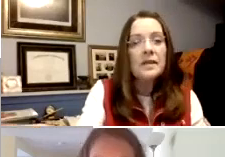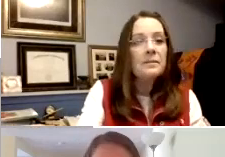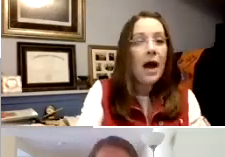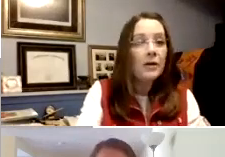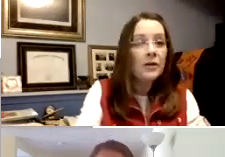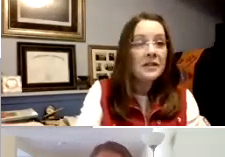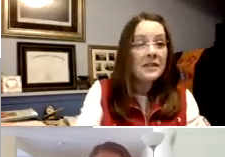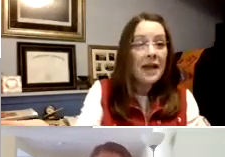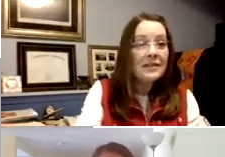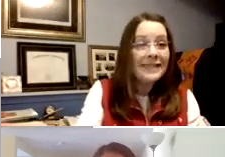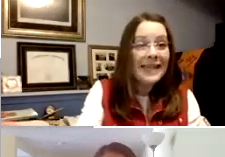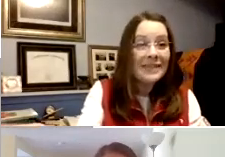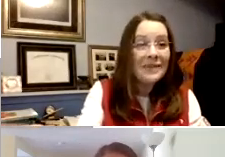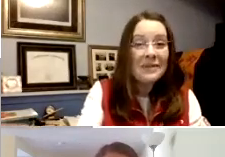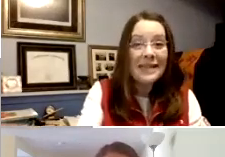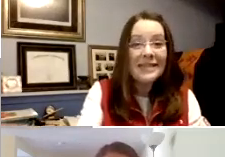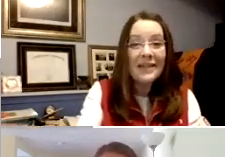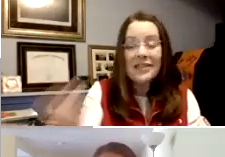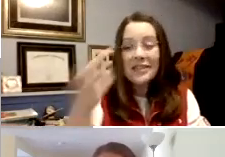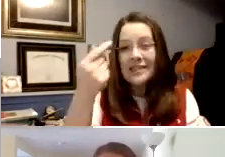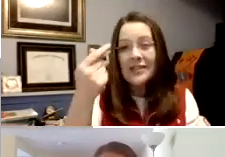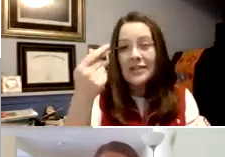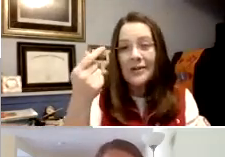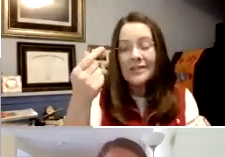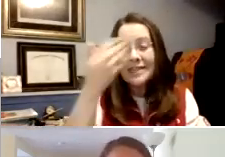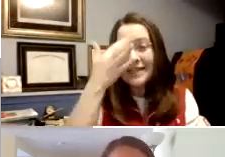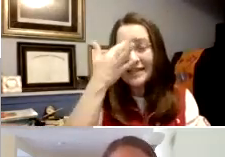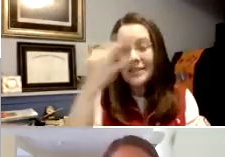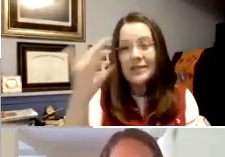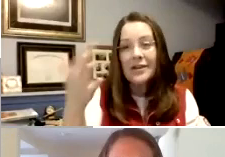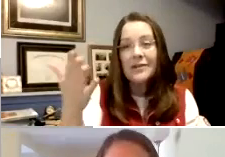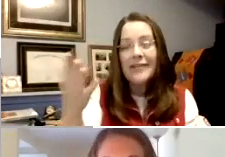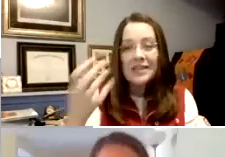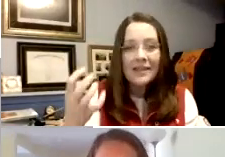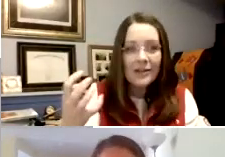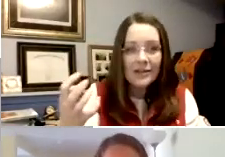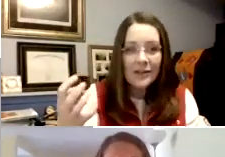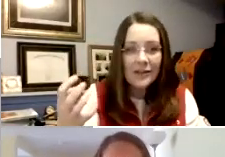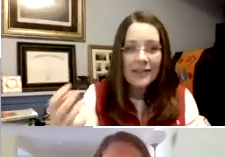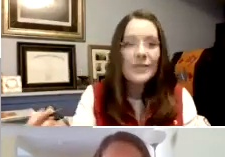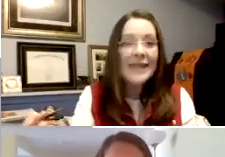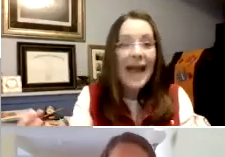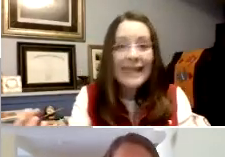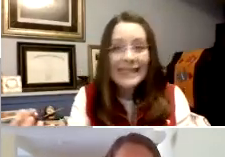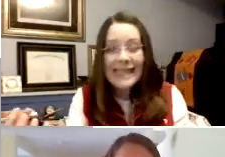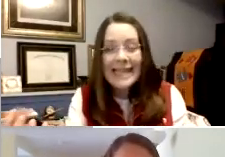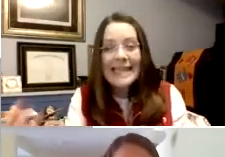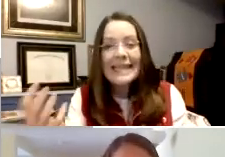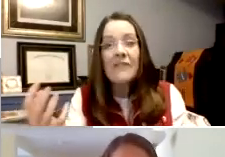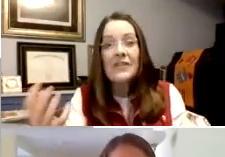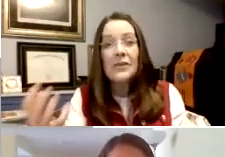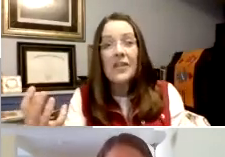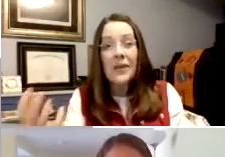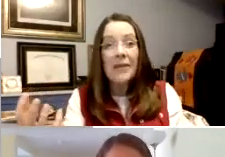doing this model for a CVI presentation that represents it, right? She's touching her nose, she's touching the bridge of her nose, and she's closing her eyes. She's reacting to